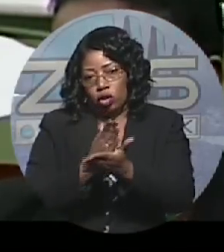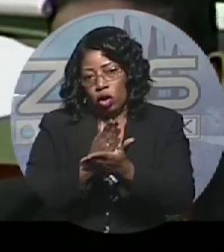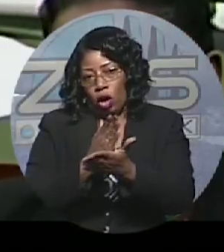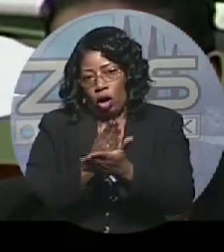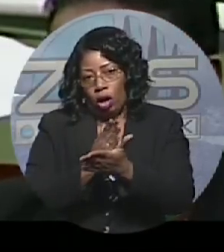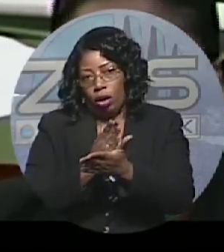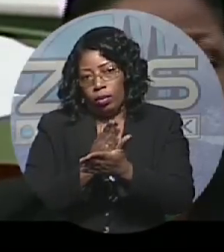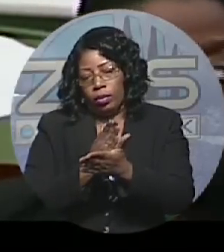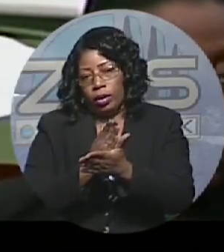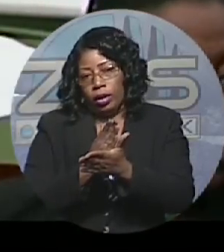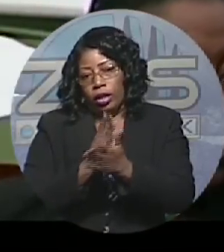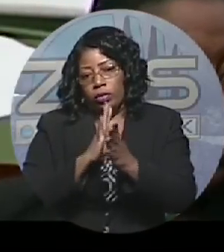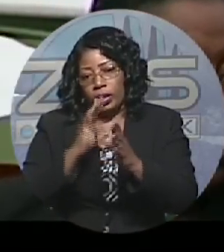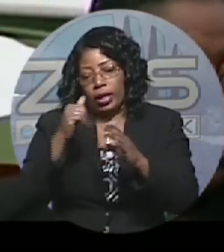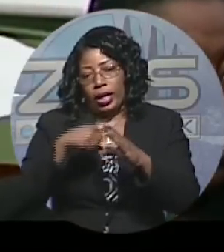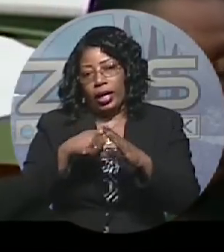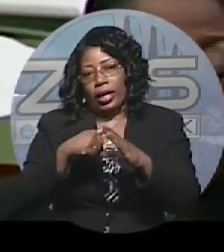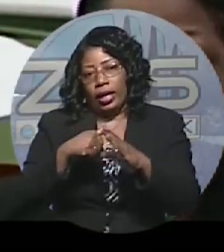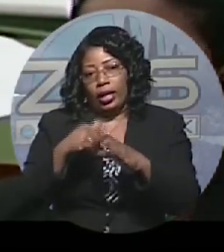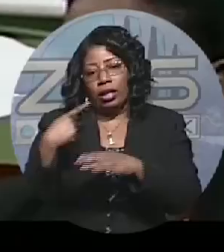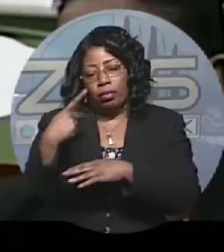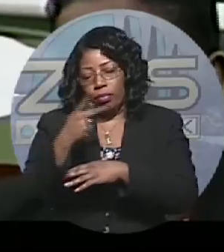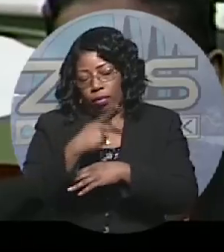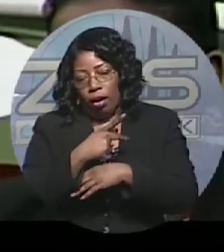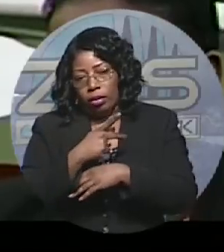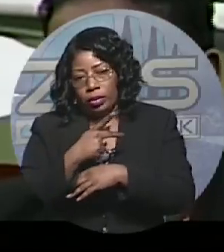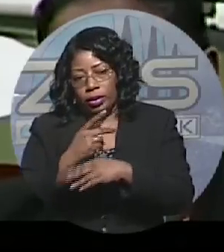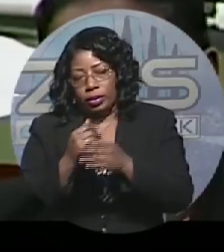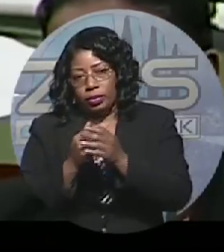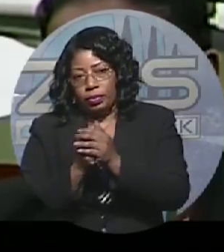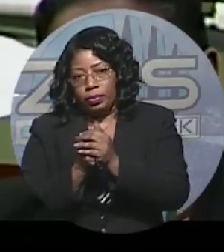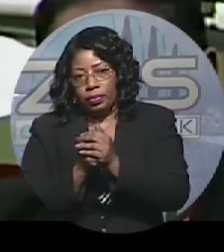nation. This is simply remarkable.